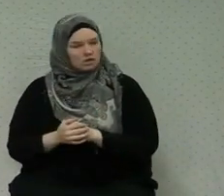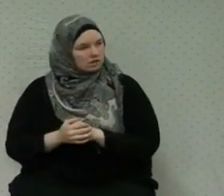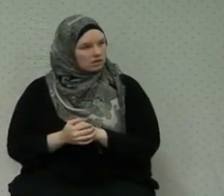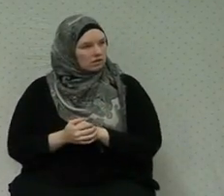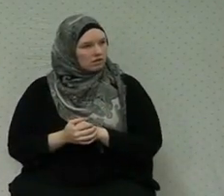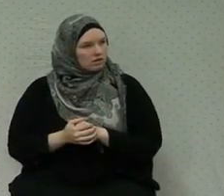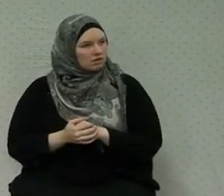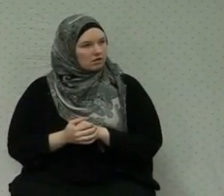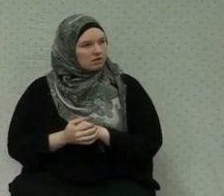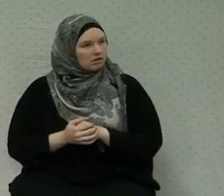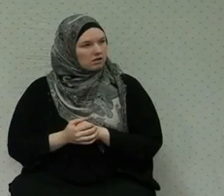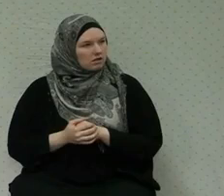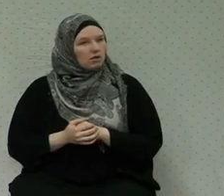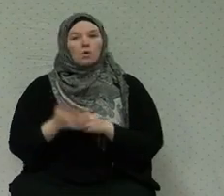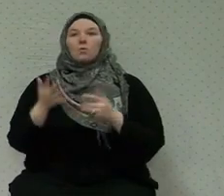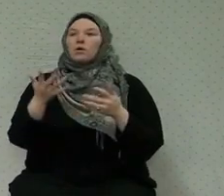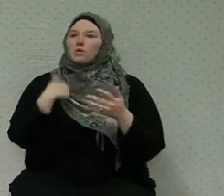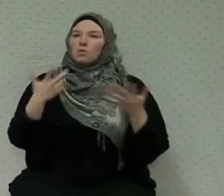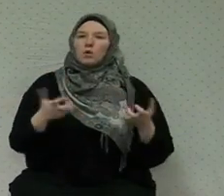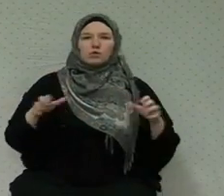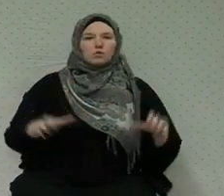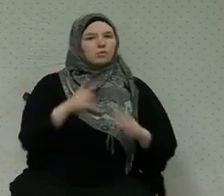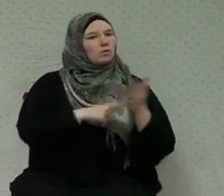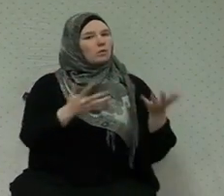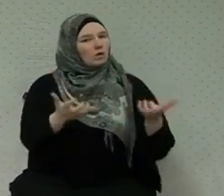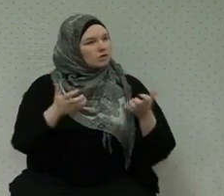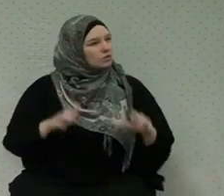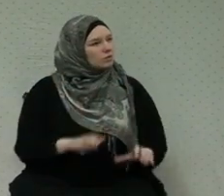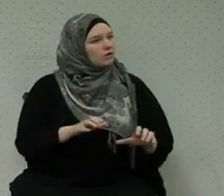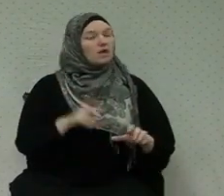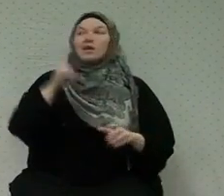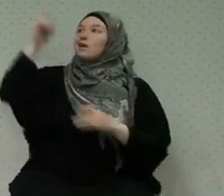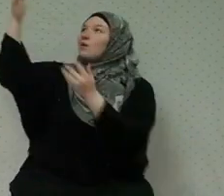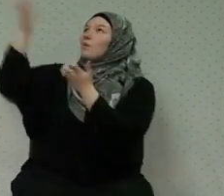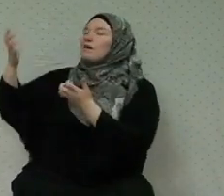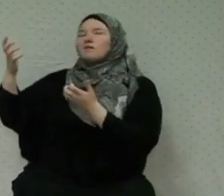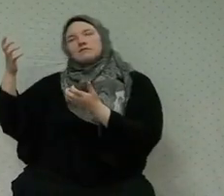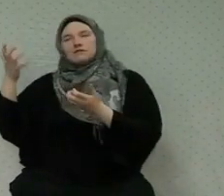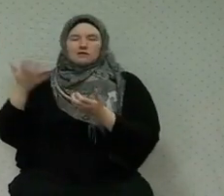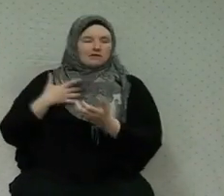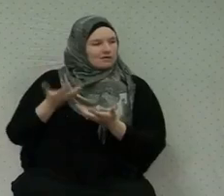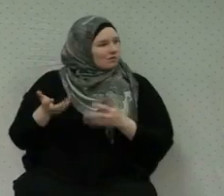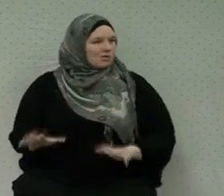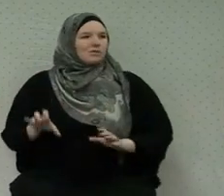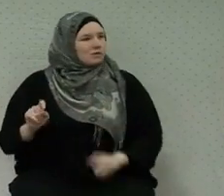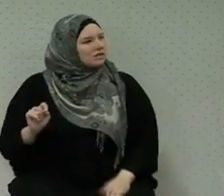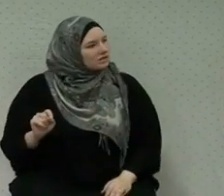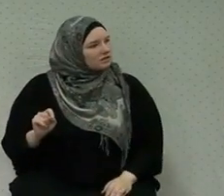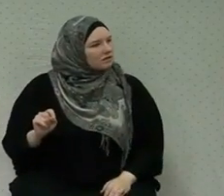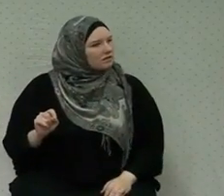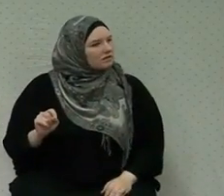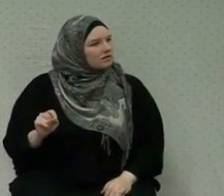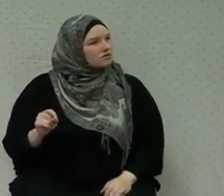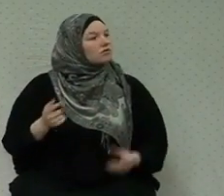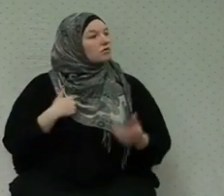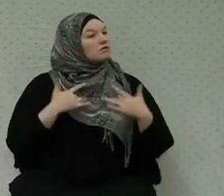We want to do what we want to do. We don't want what he wants us to do. So we live by trial